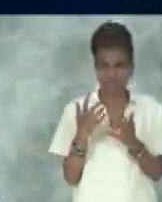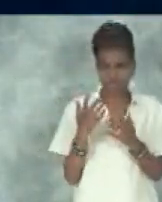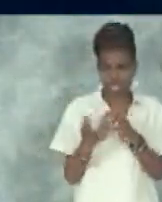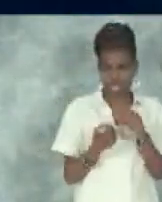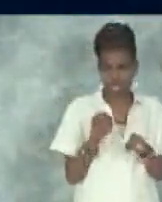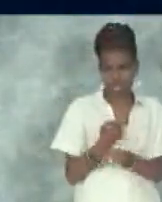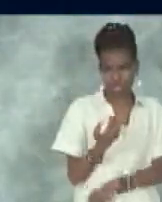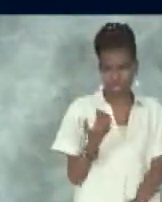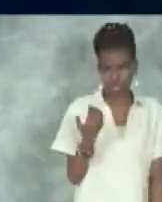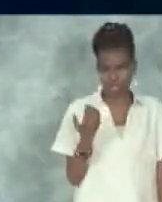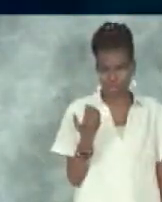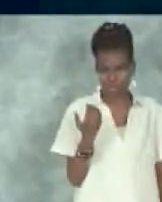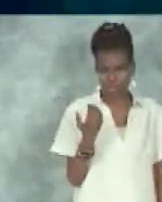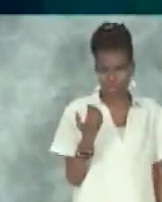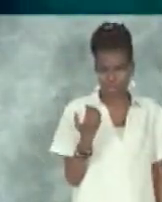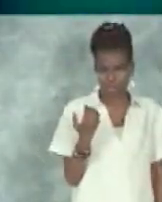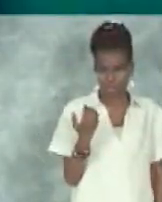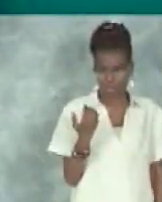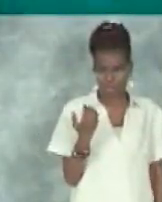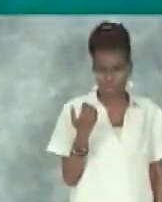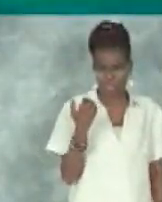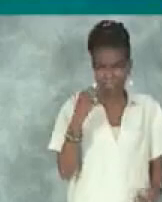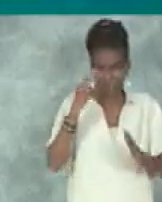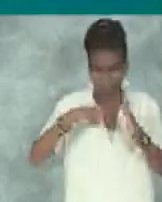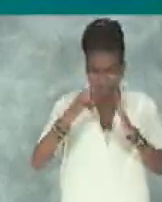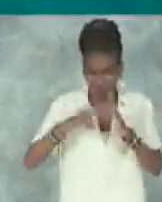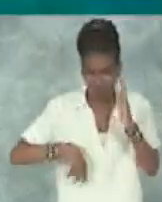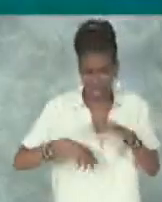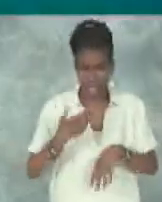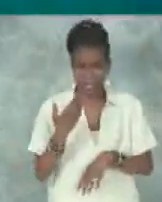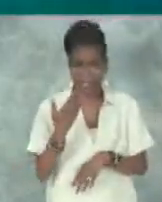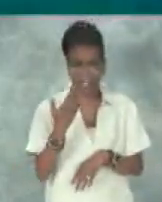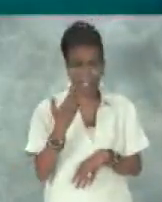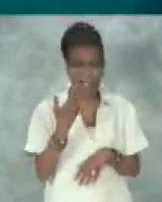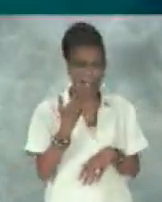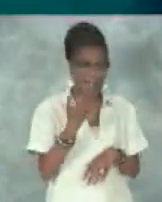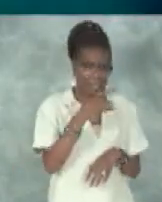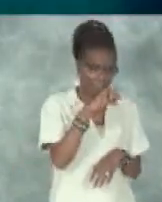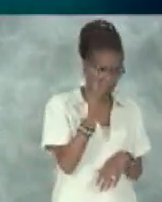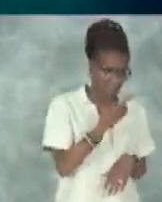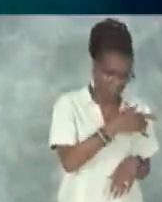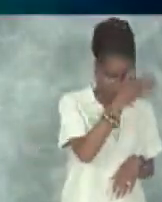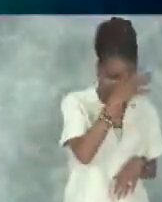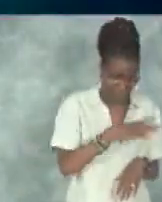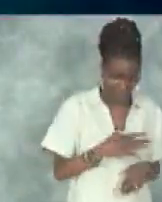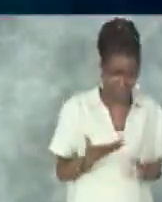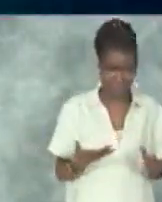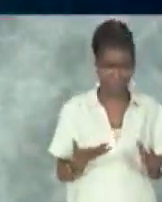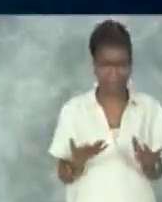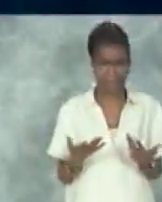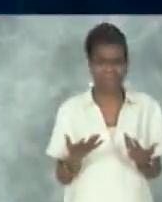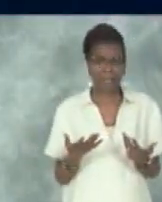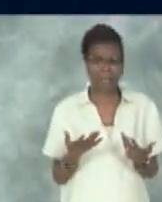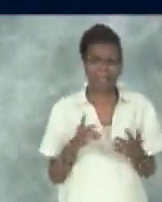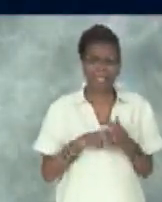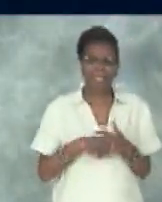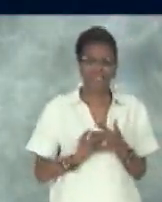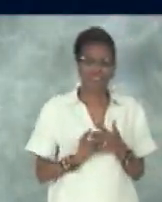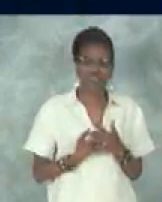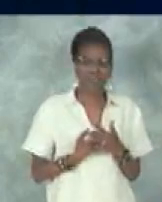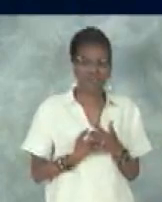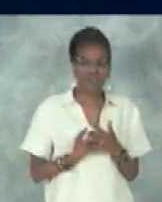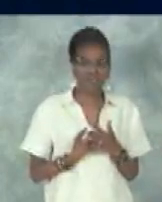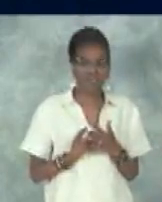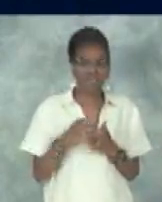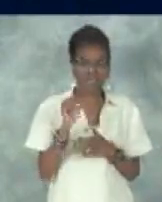just read the history of the Christian church as a black man, I'll accept the fact that it starts out in black hands,